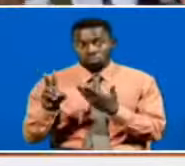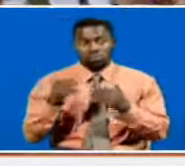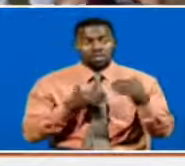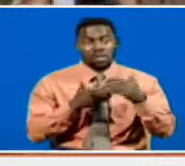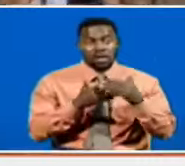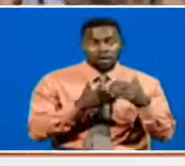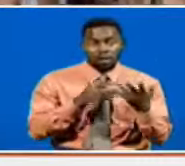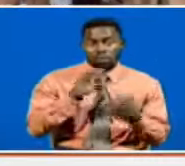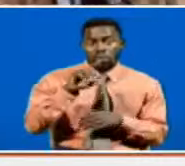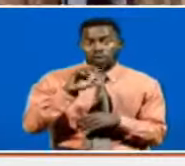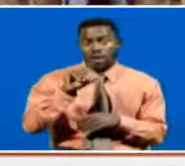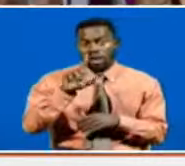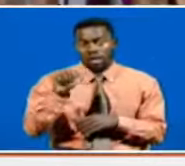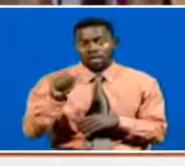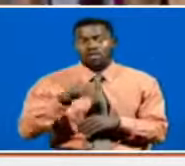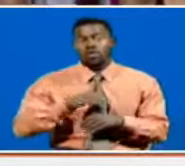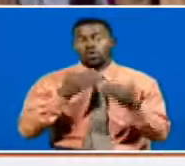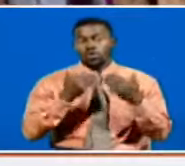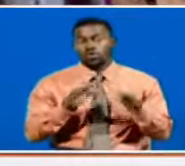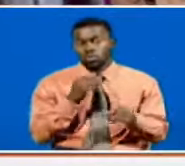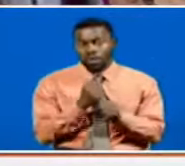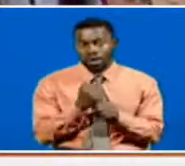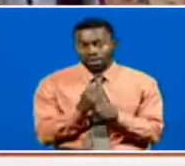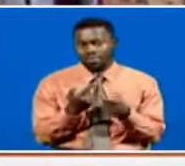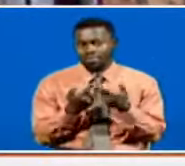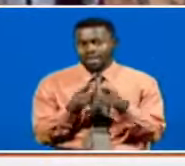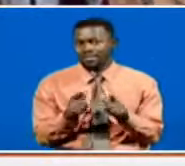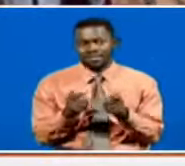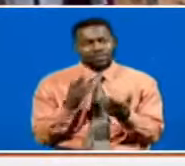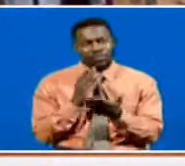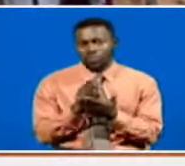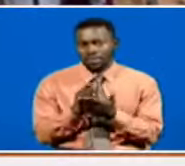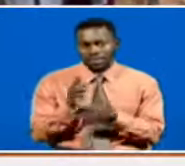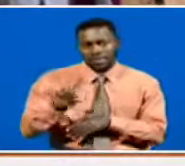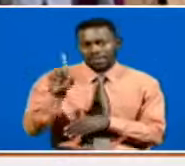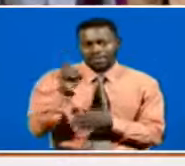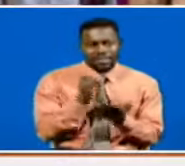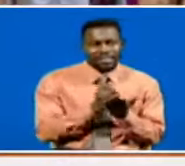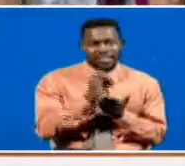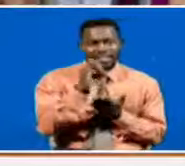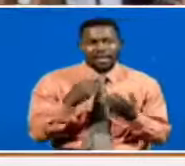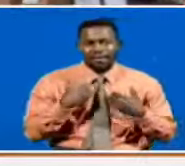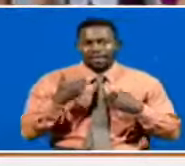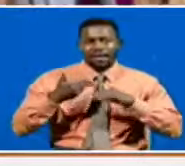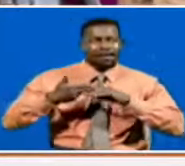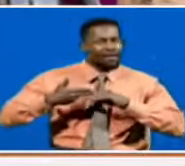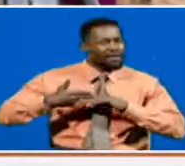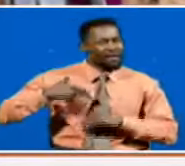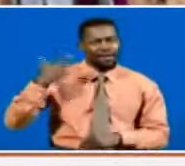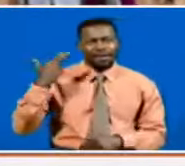to rest and that his track record as a dedicated and outstanding leader is upheld. Emmanuel